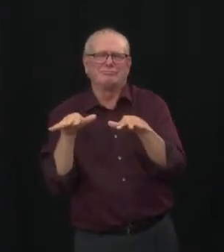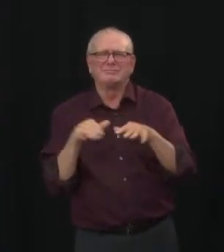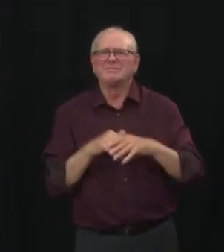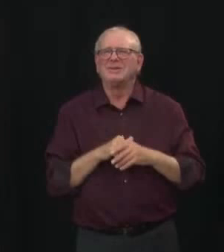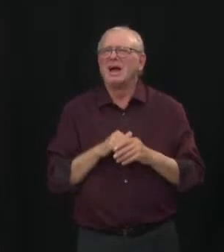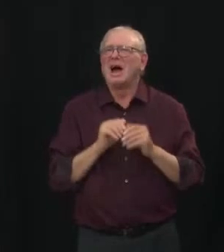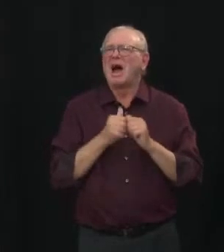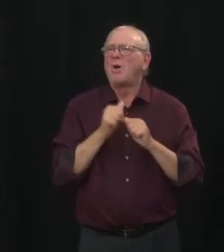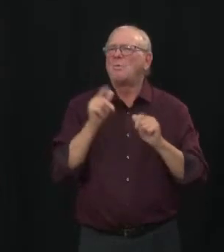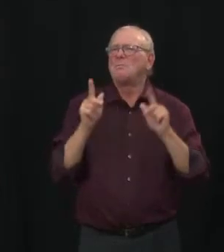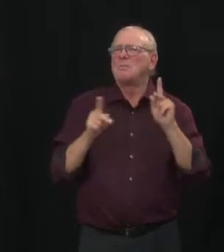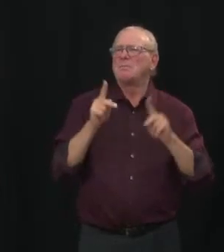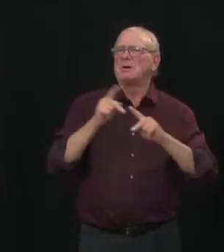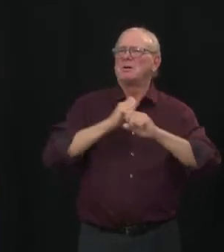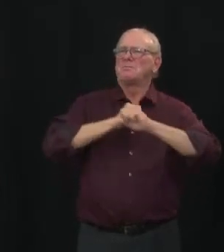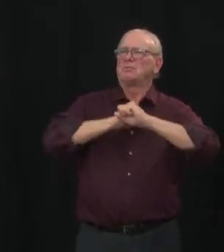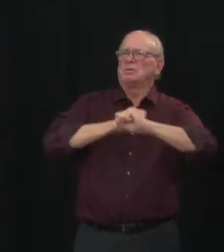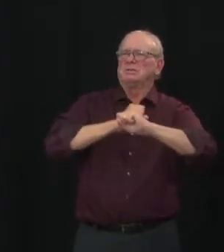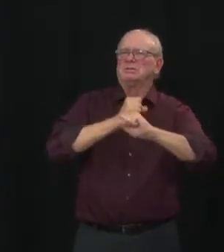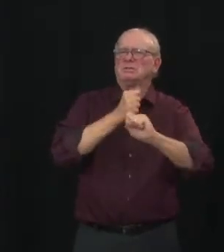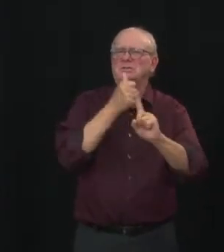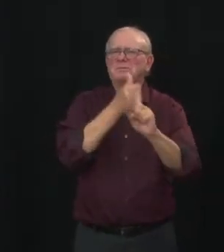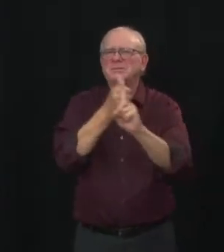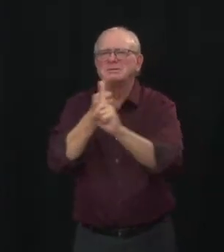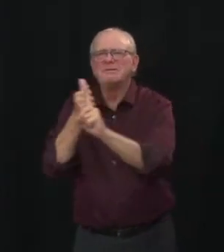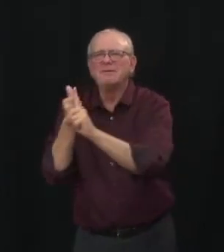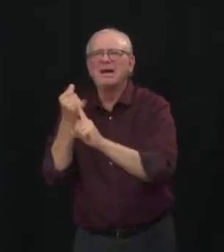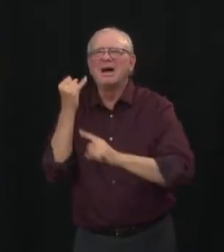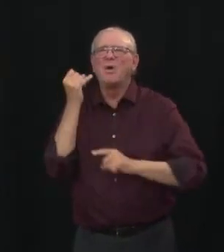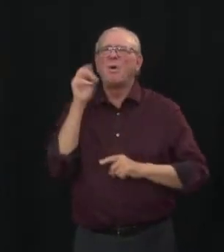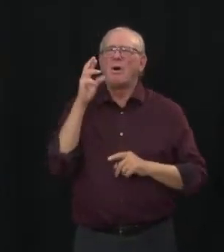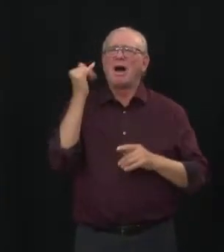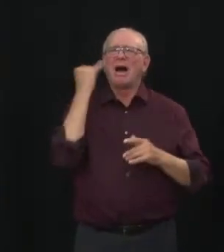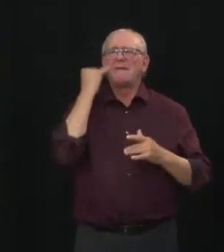they are sick with gastrointestinal symptoms.